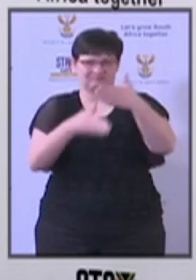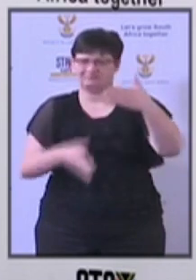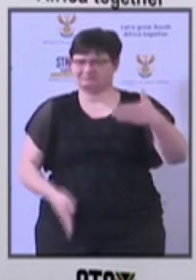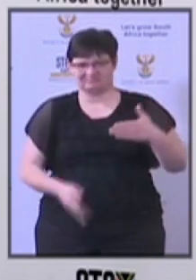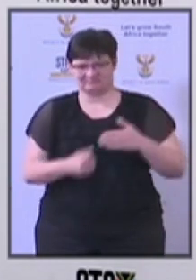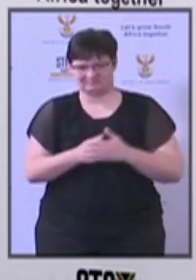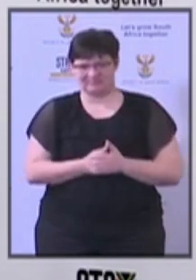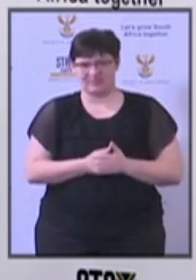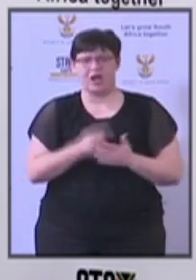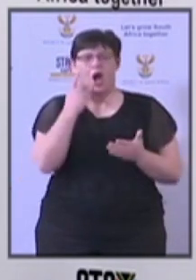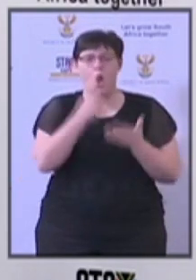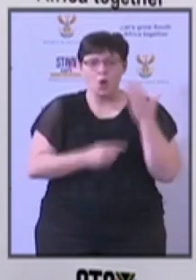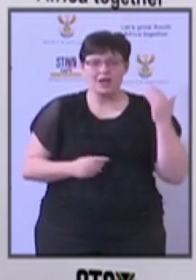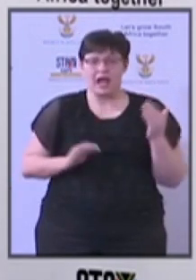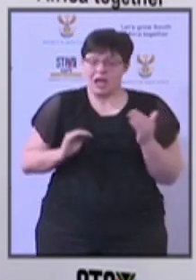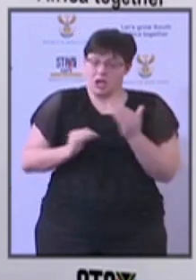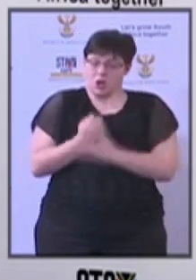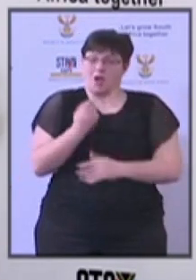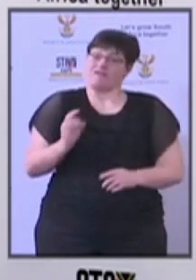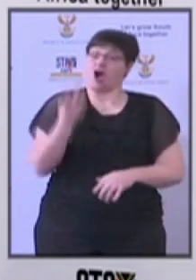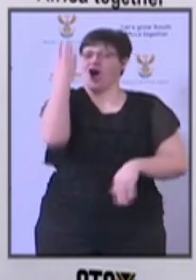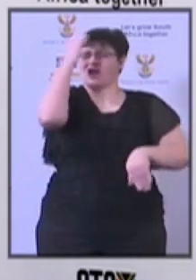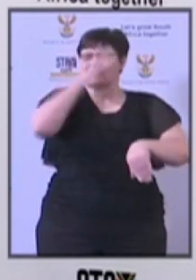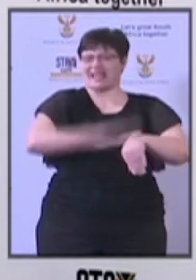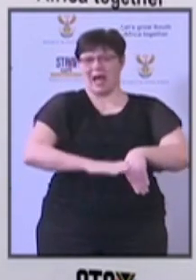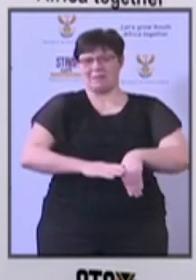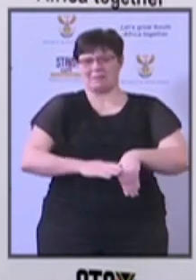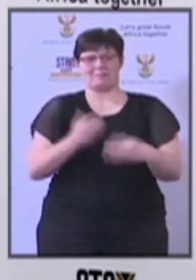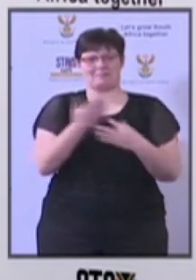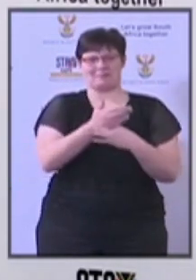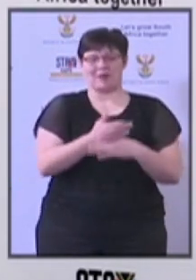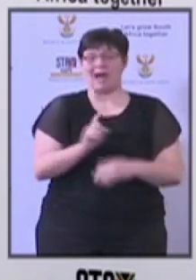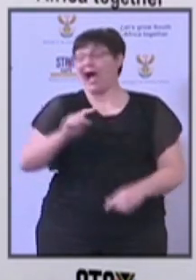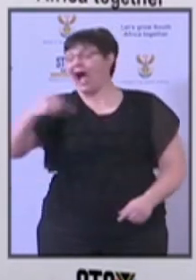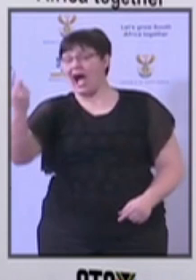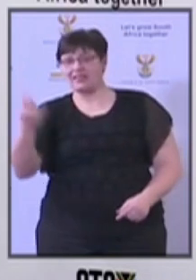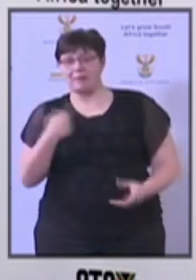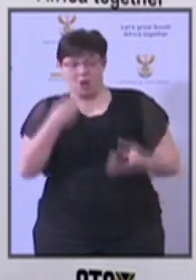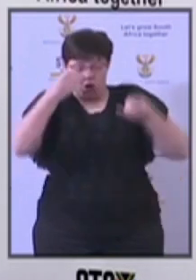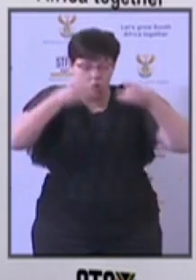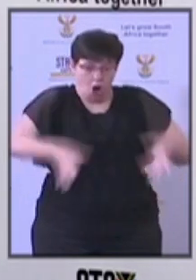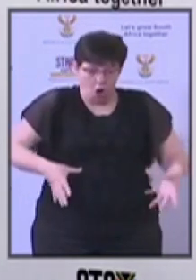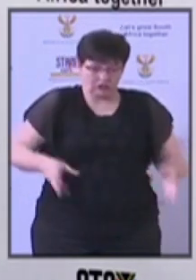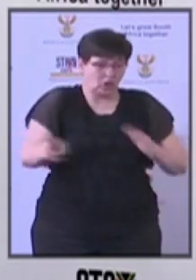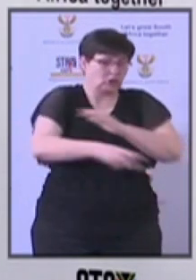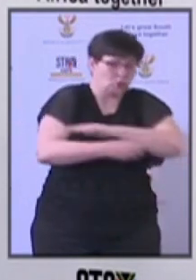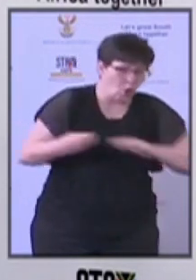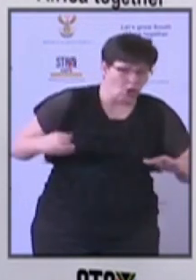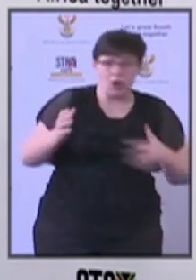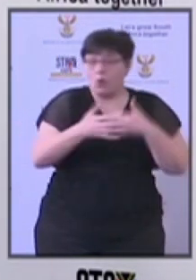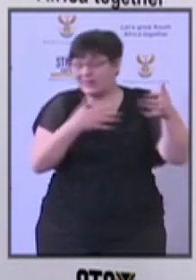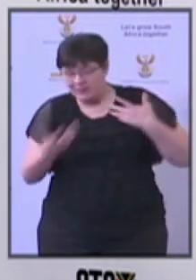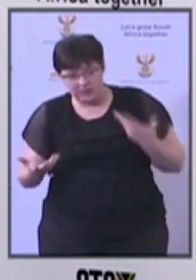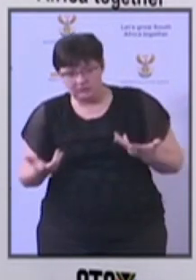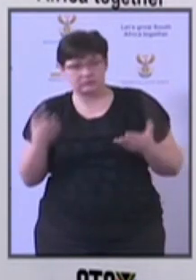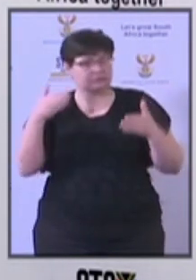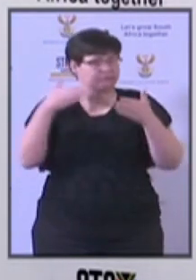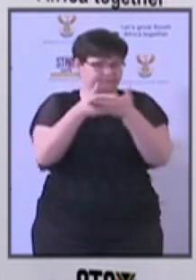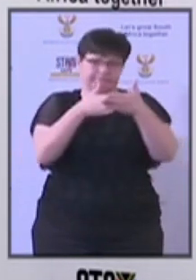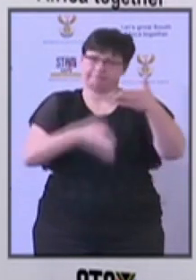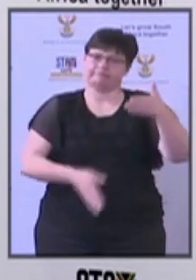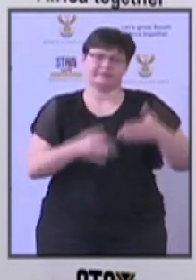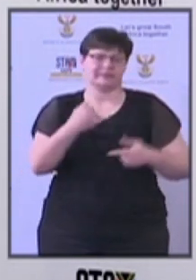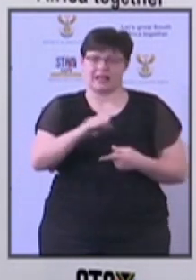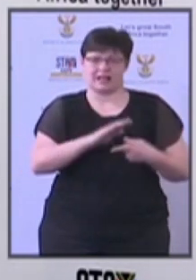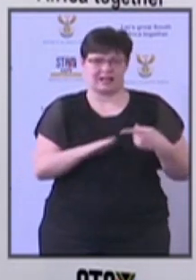IDs for new entrants. Any other person, we are not yet issuing them IDs. That's why we said we are issuing them